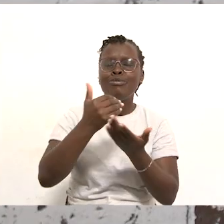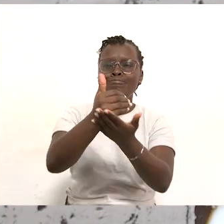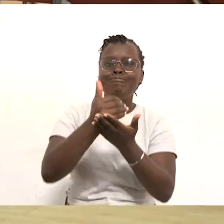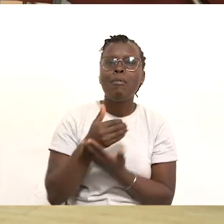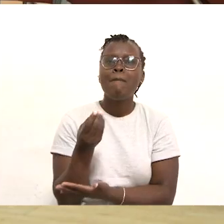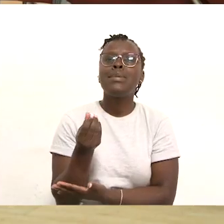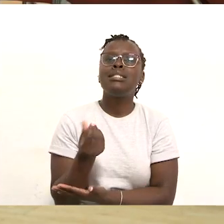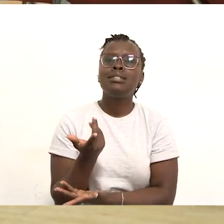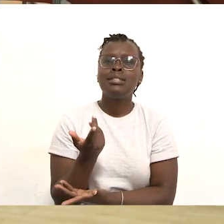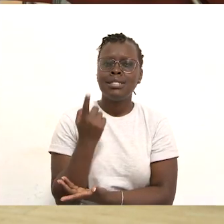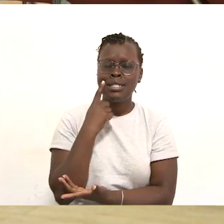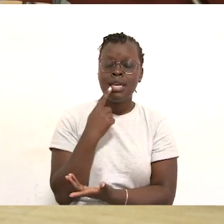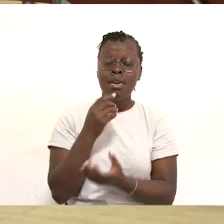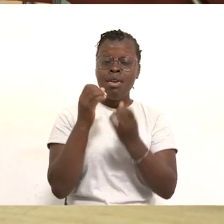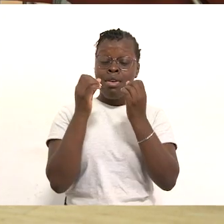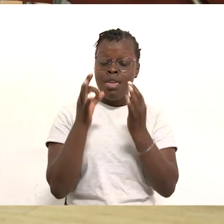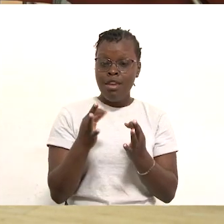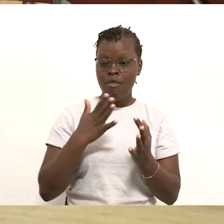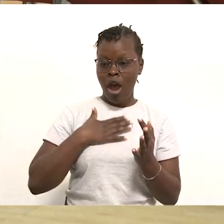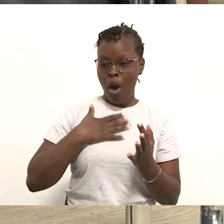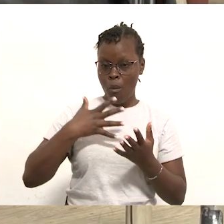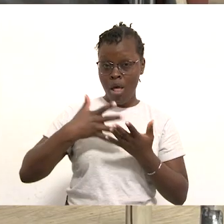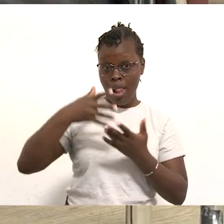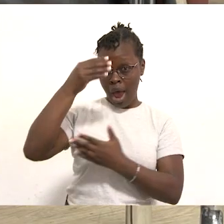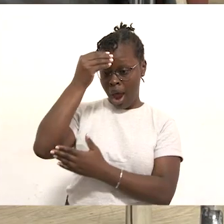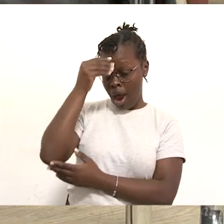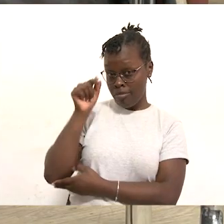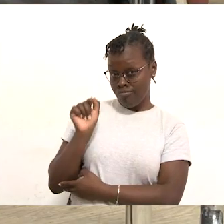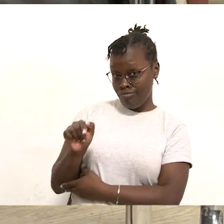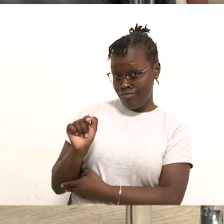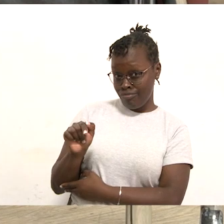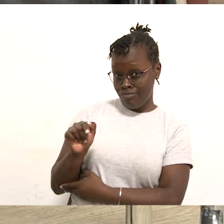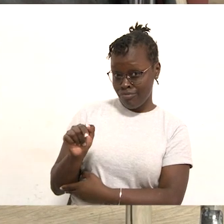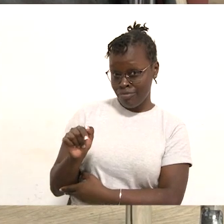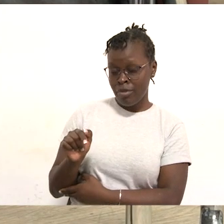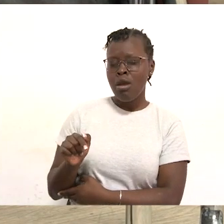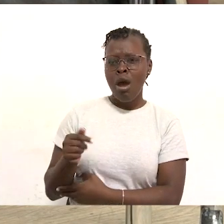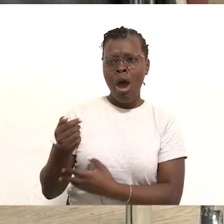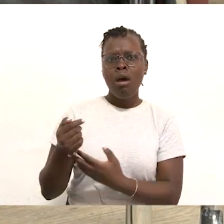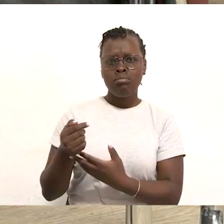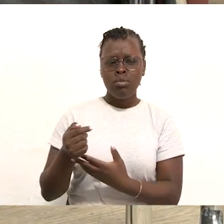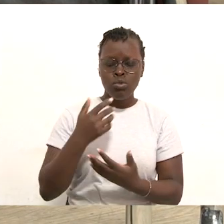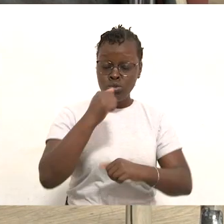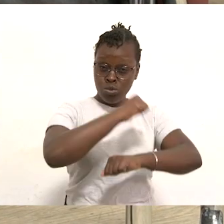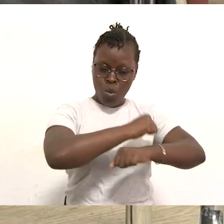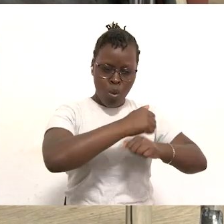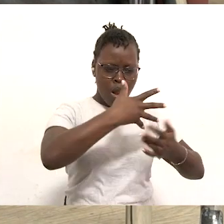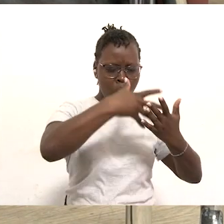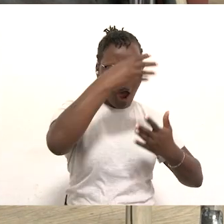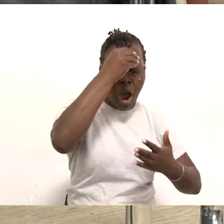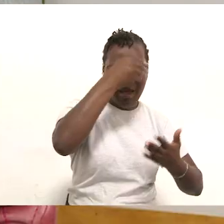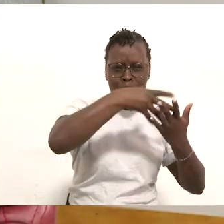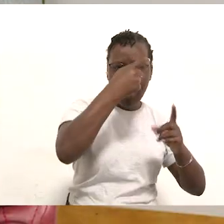now you can try and imagine if our learners are equipped with the skills from